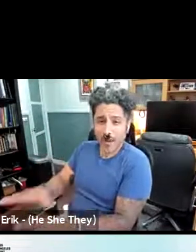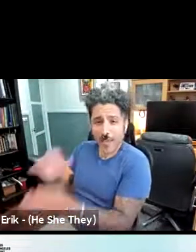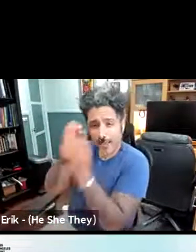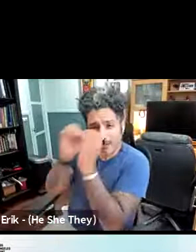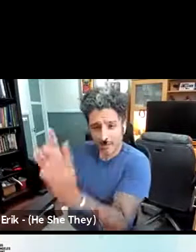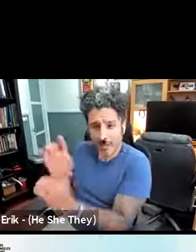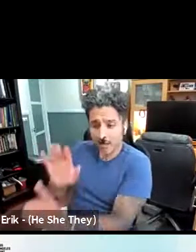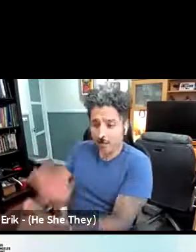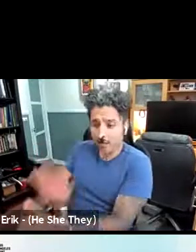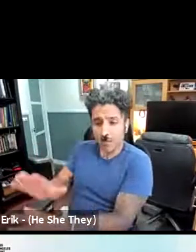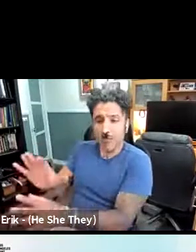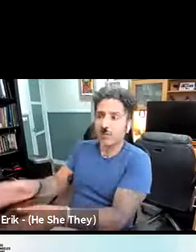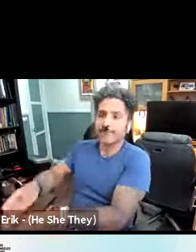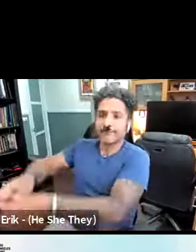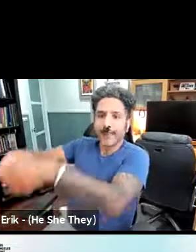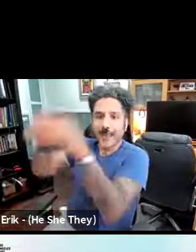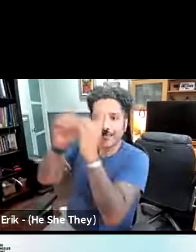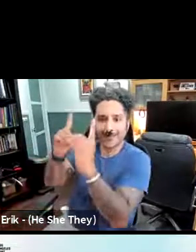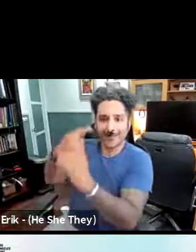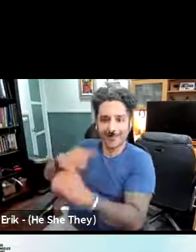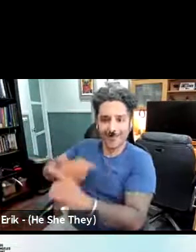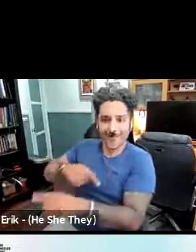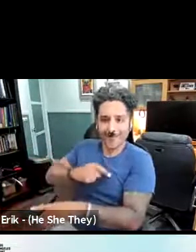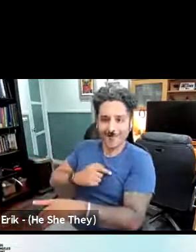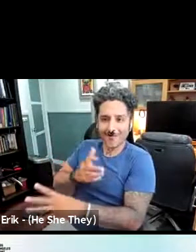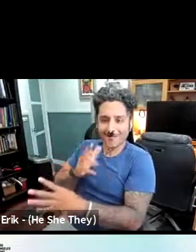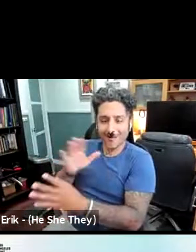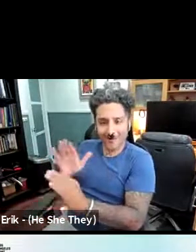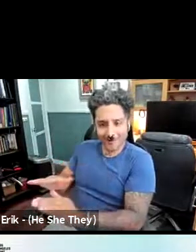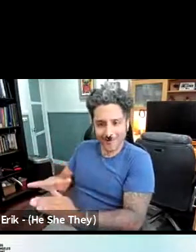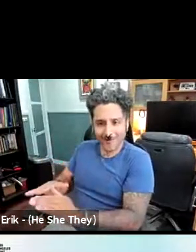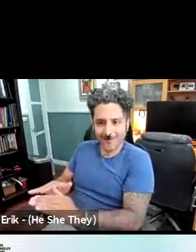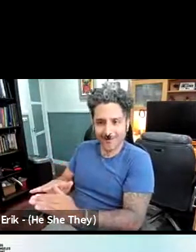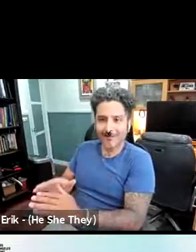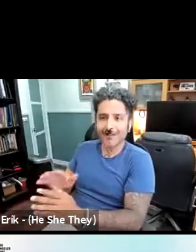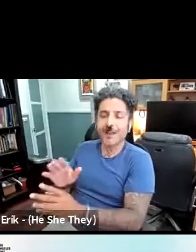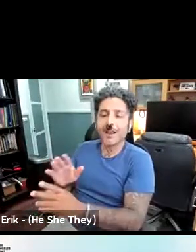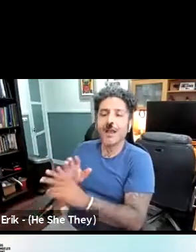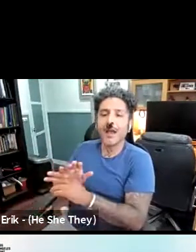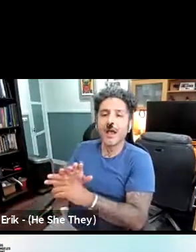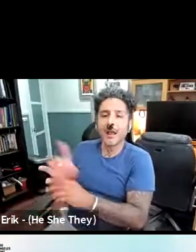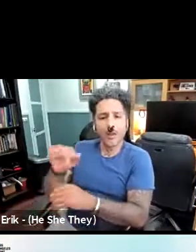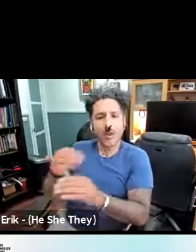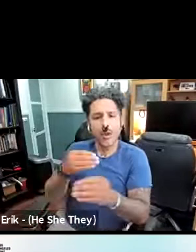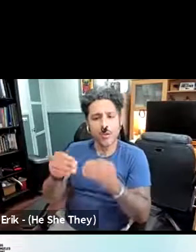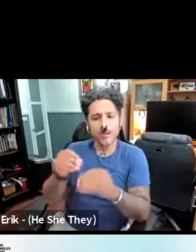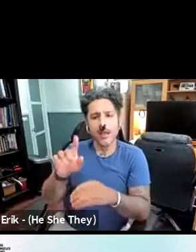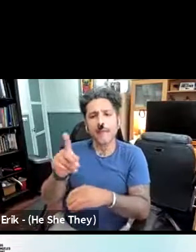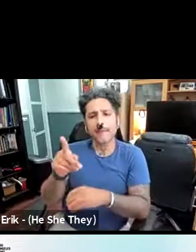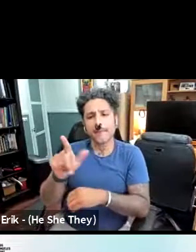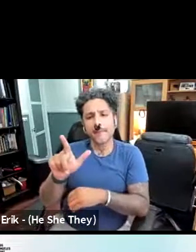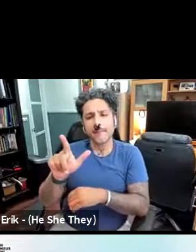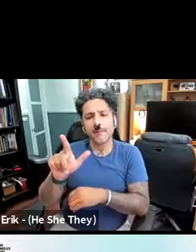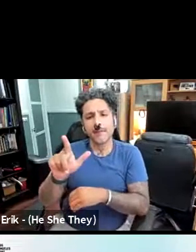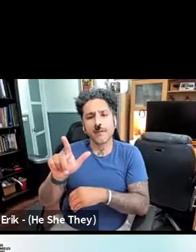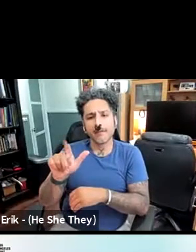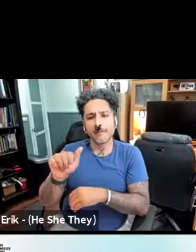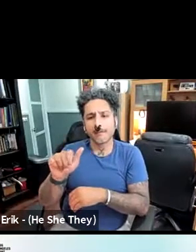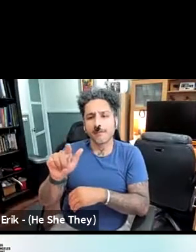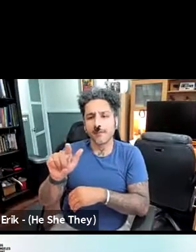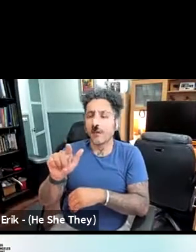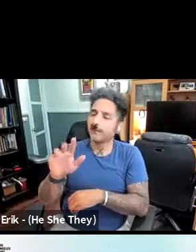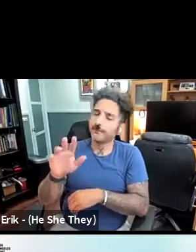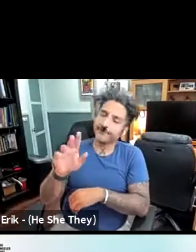by your child. And it's other organizations such as PFLAG that will help you along your